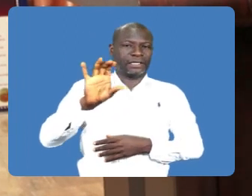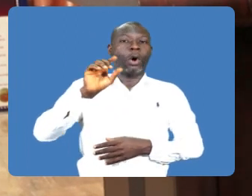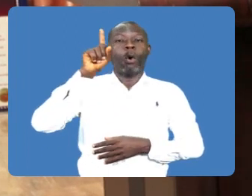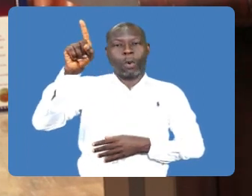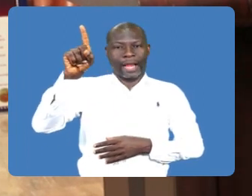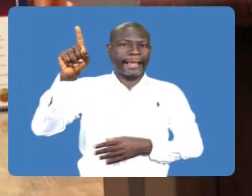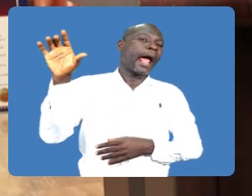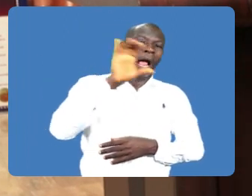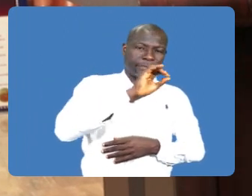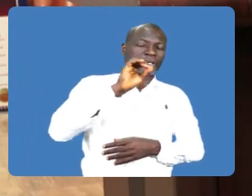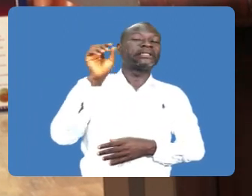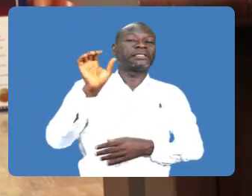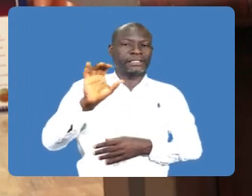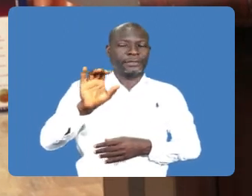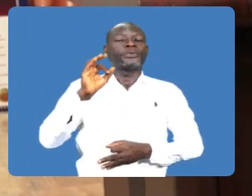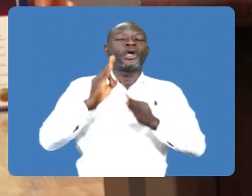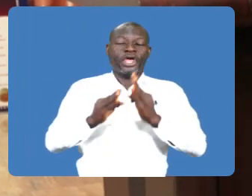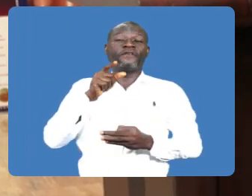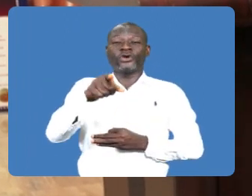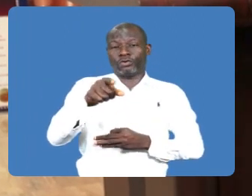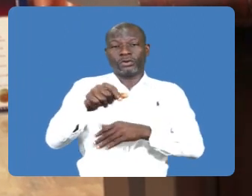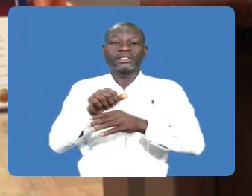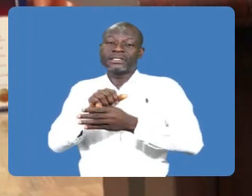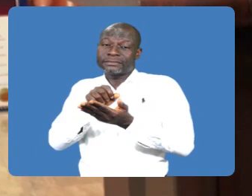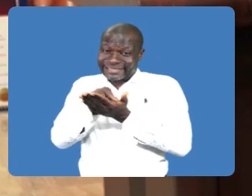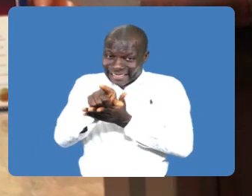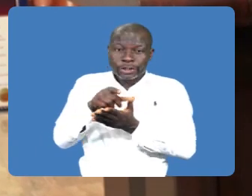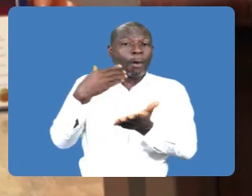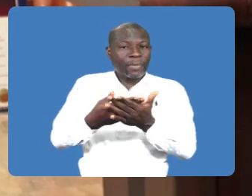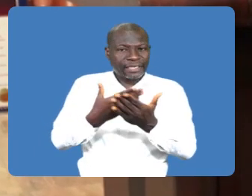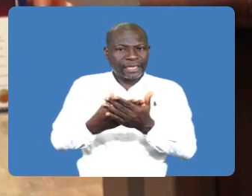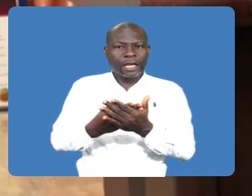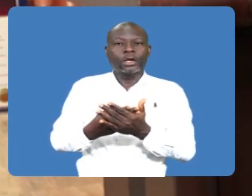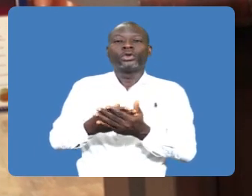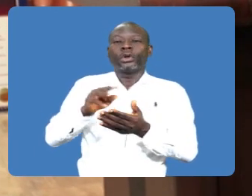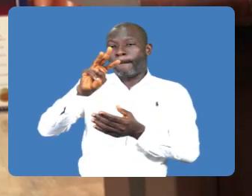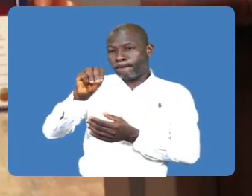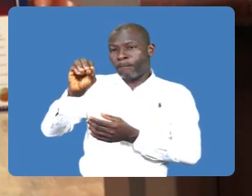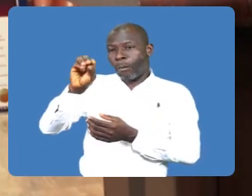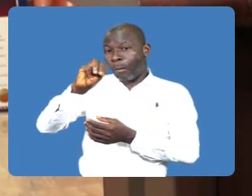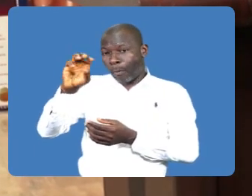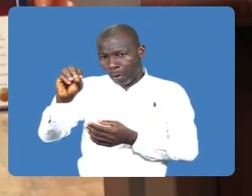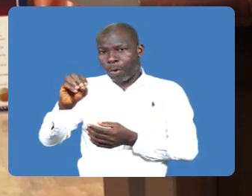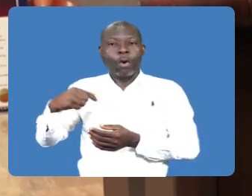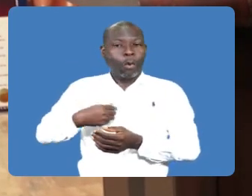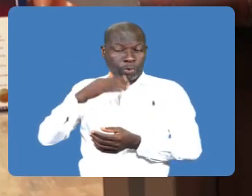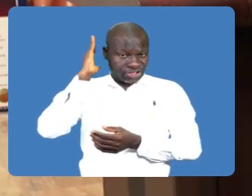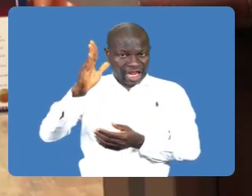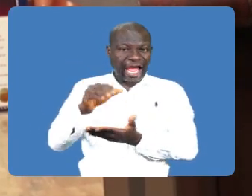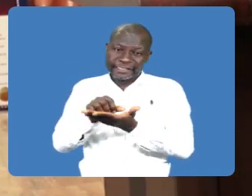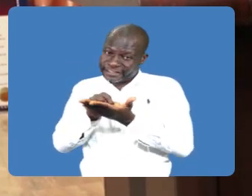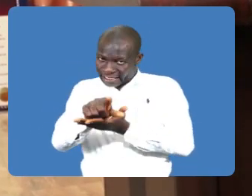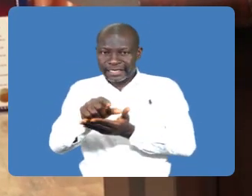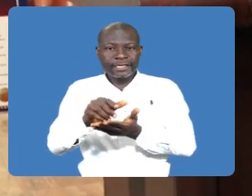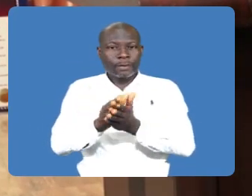100 Ghana cedis de ebe no se o sendi usika no through mobile money. Yes, you have a Sunday book, no, at the abrow, or baby be a